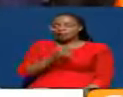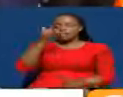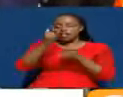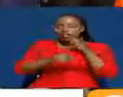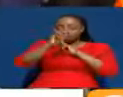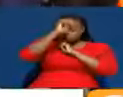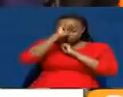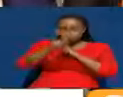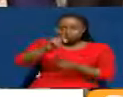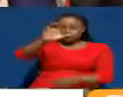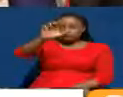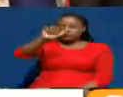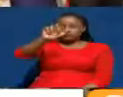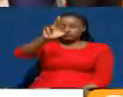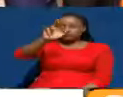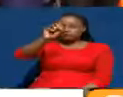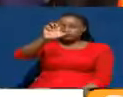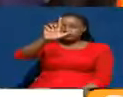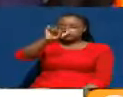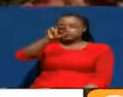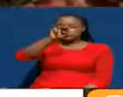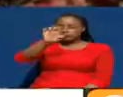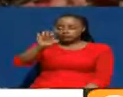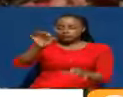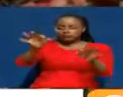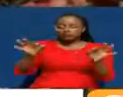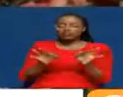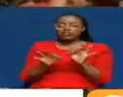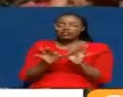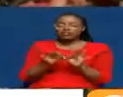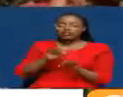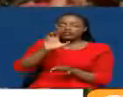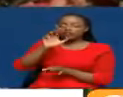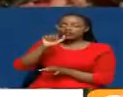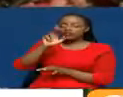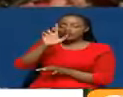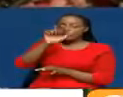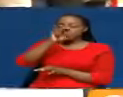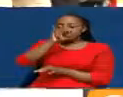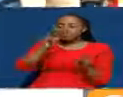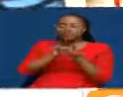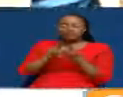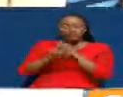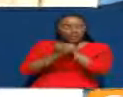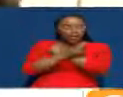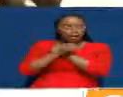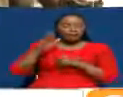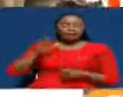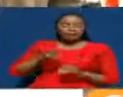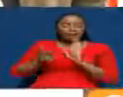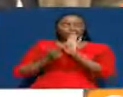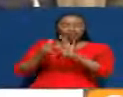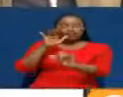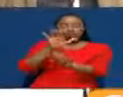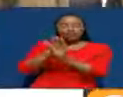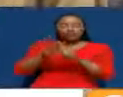last respect to Caroline Chemutai Kangogo. To the family, Caroline still remains a loving mother and an example